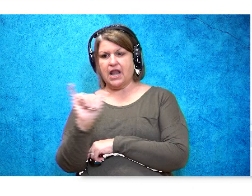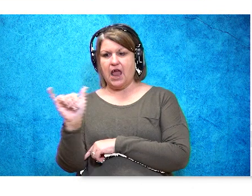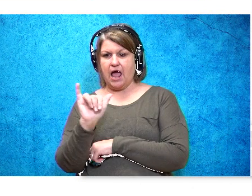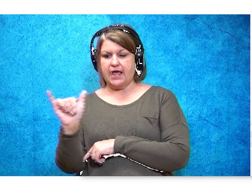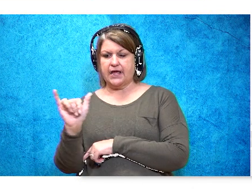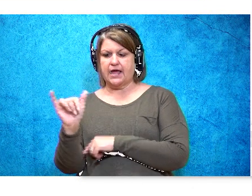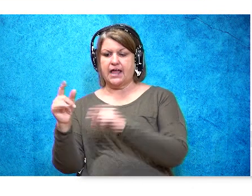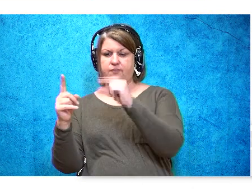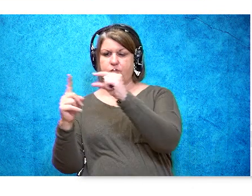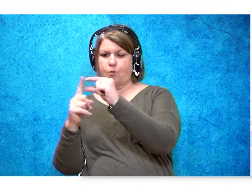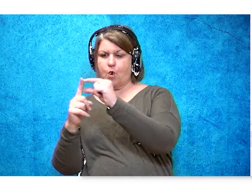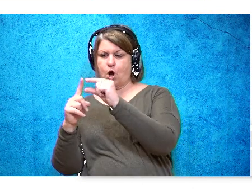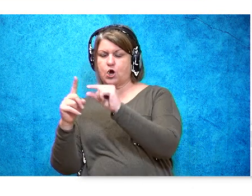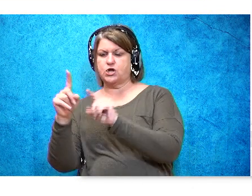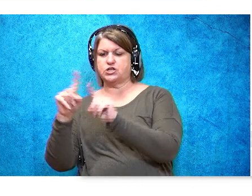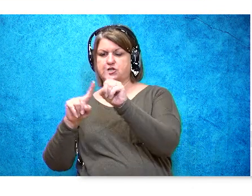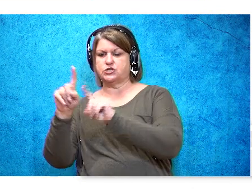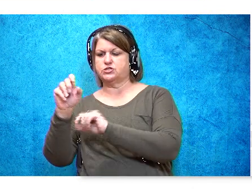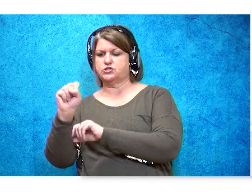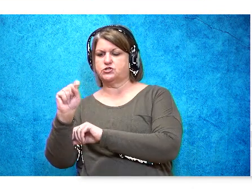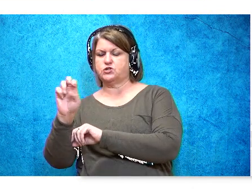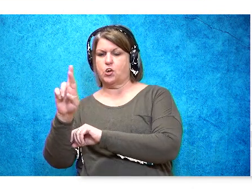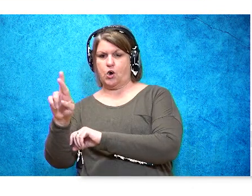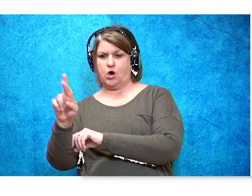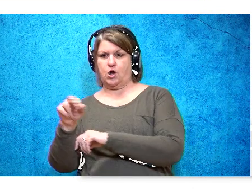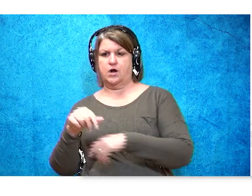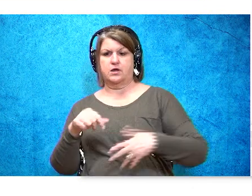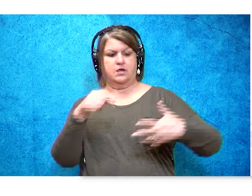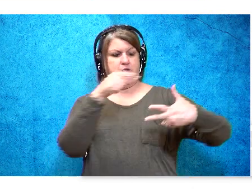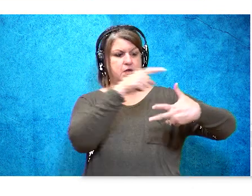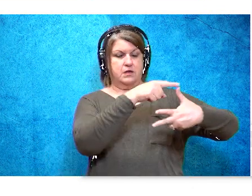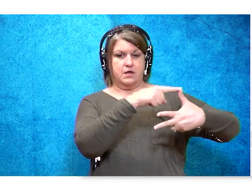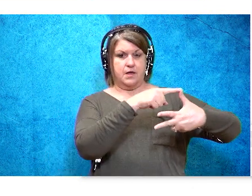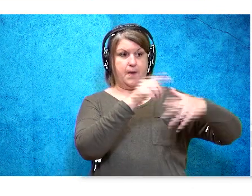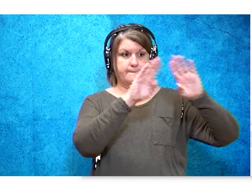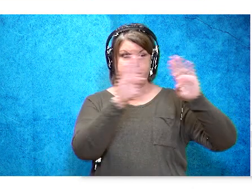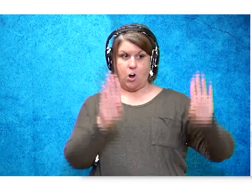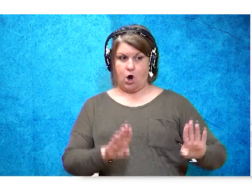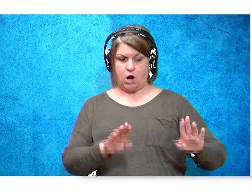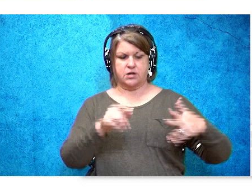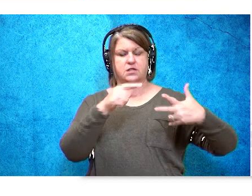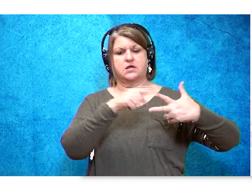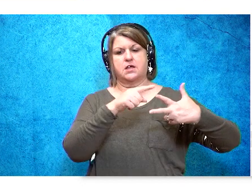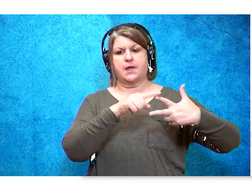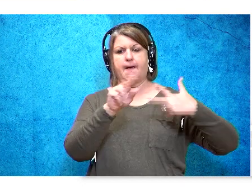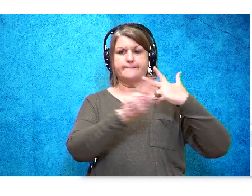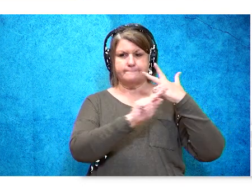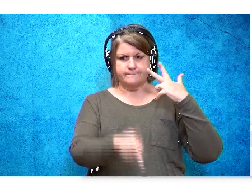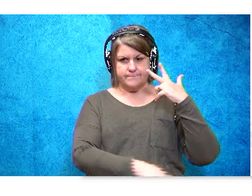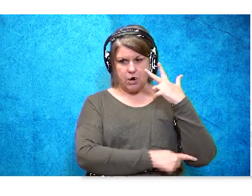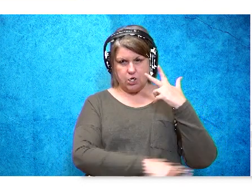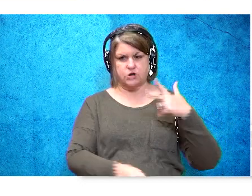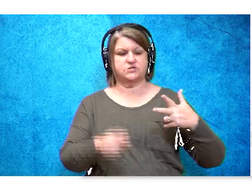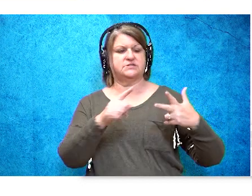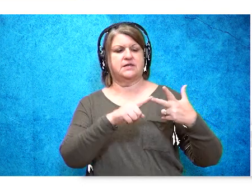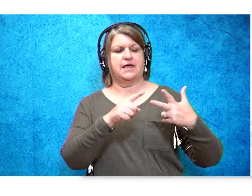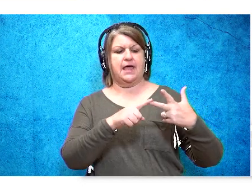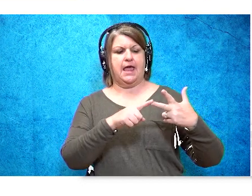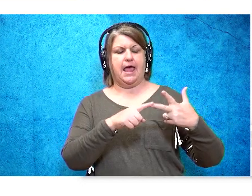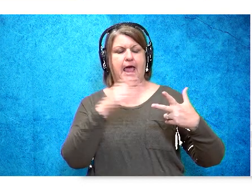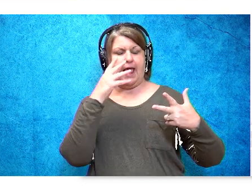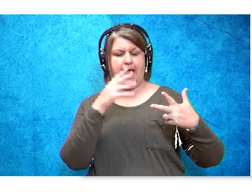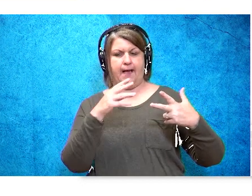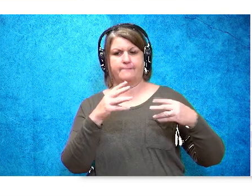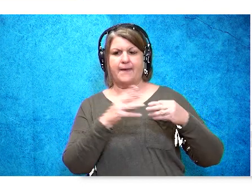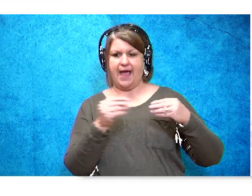star. Here we have barn, purse, and pear. Which one